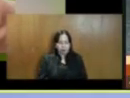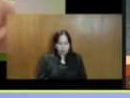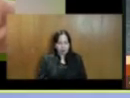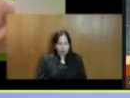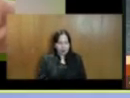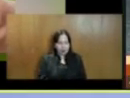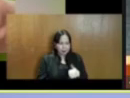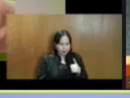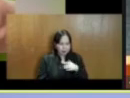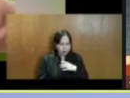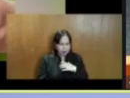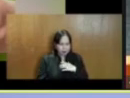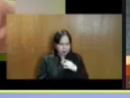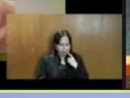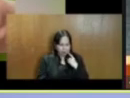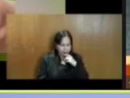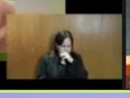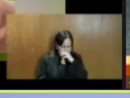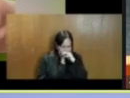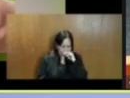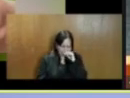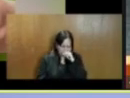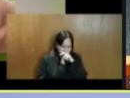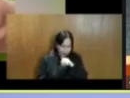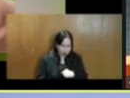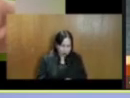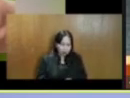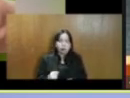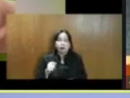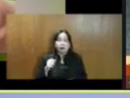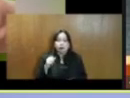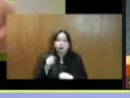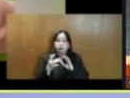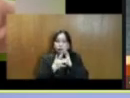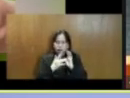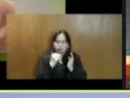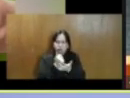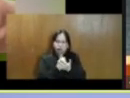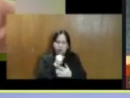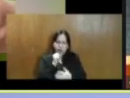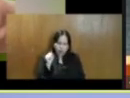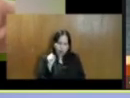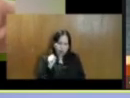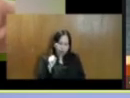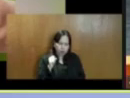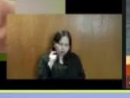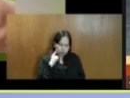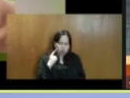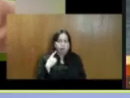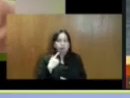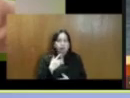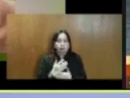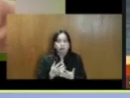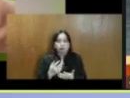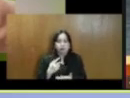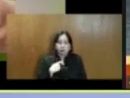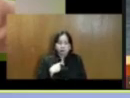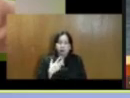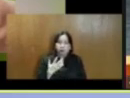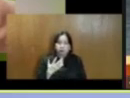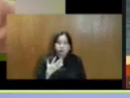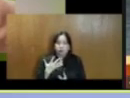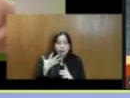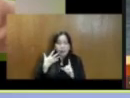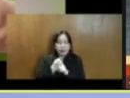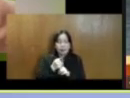Yes, digitization can absolutely help. And, you know, there will be labor market impacts. So help in